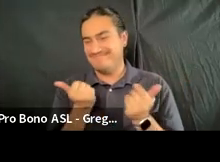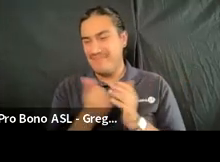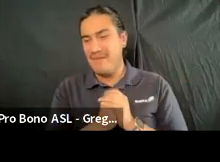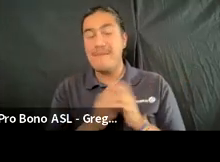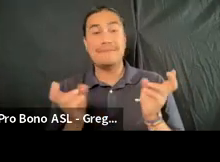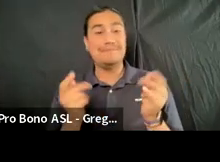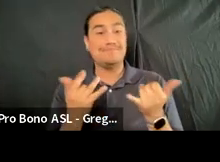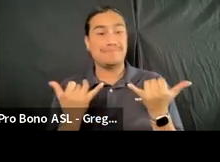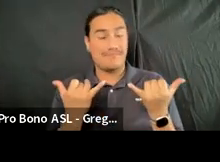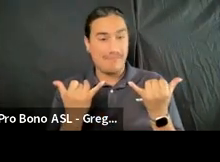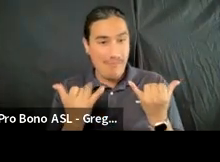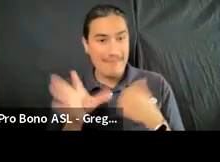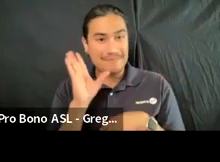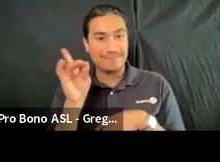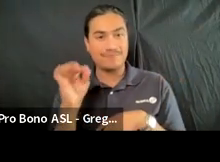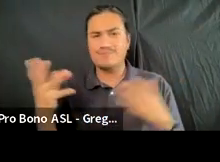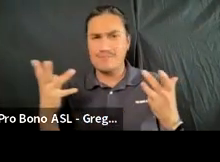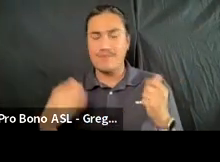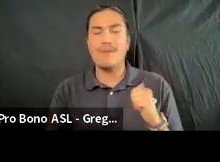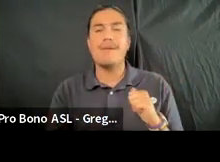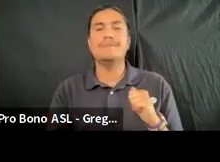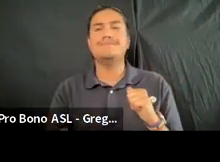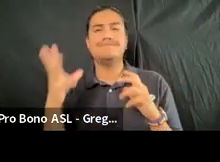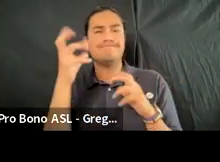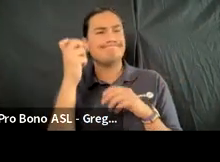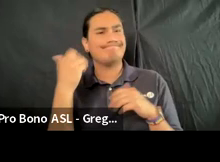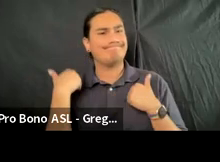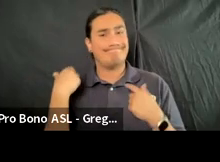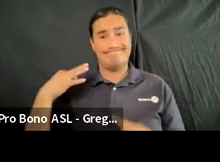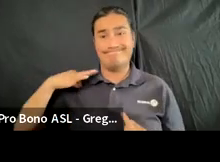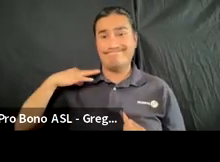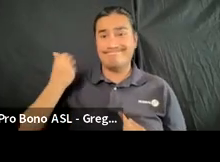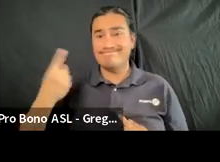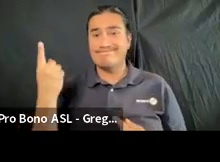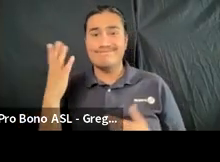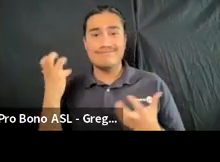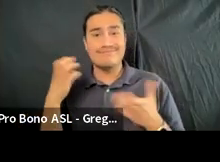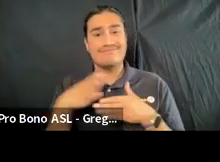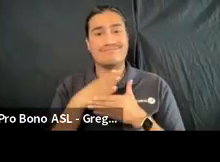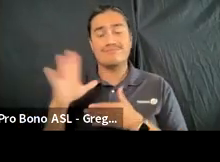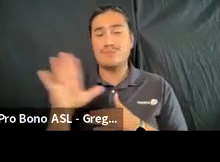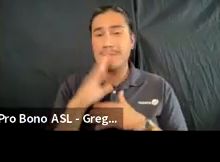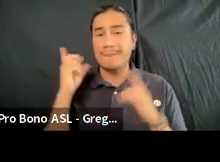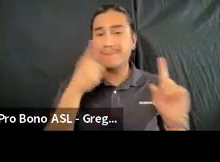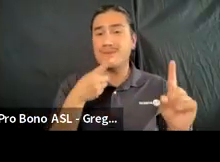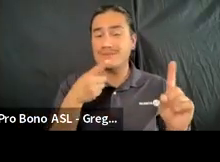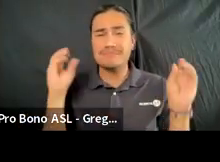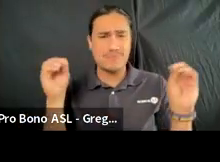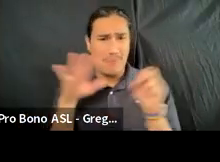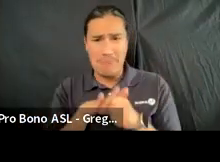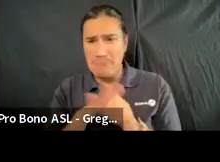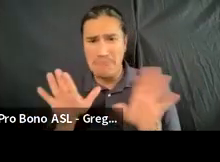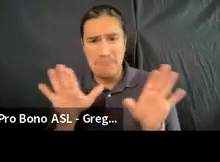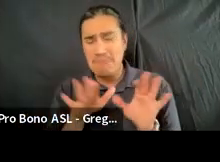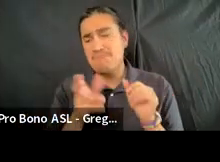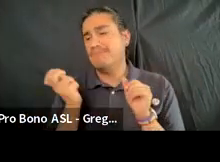And now I just want to have someone volunteer to share their mission with us. There's no pressure at all.